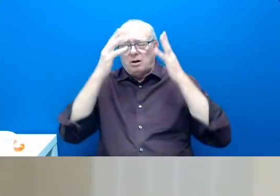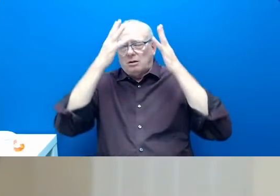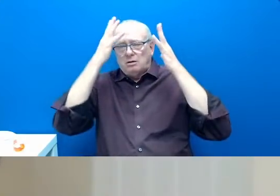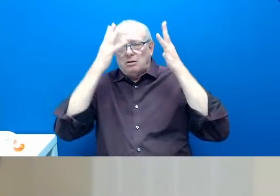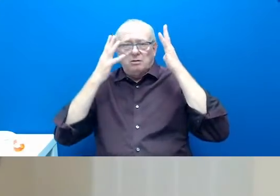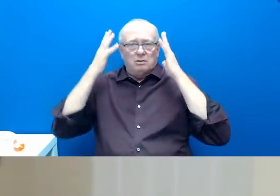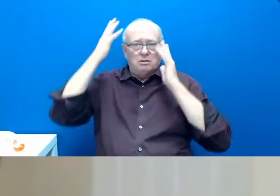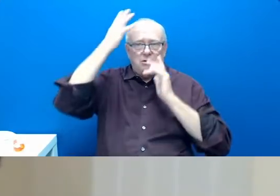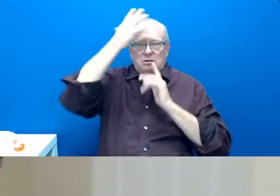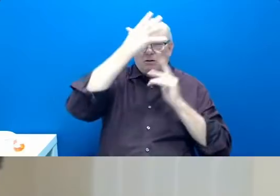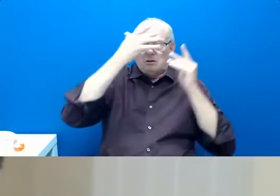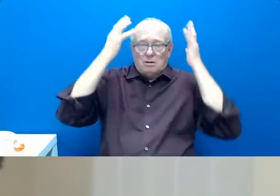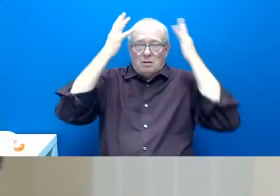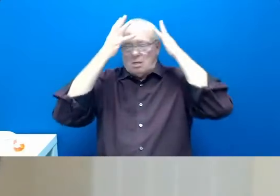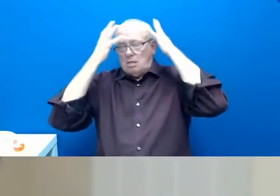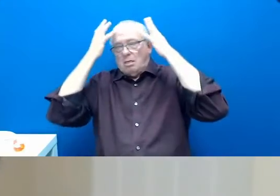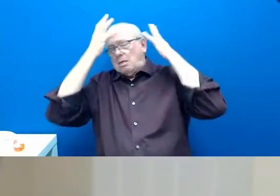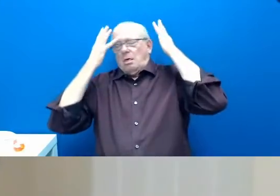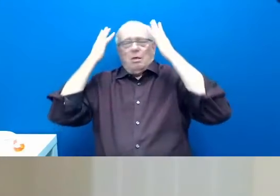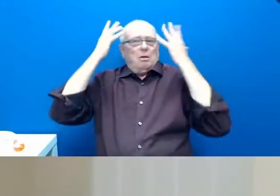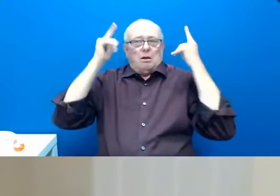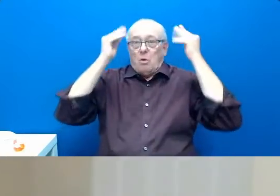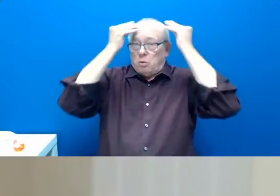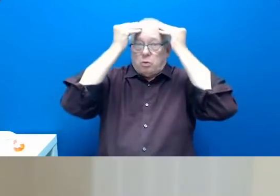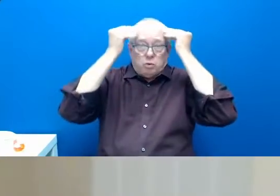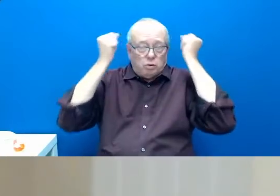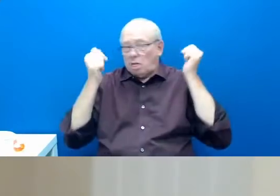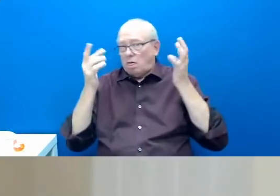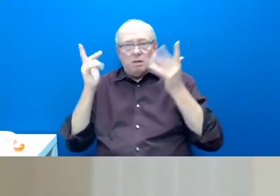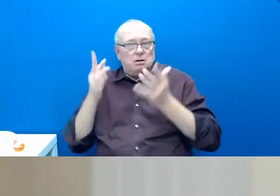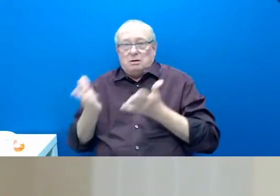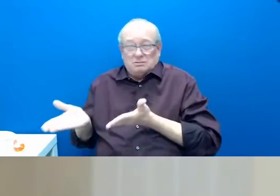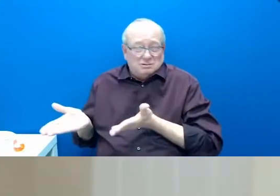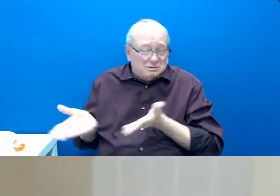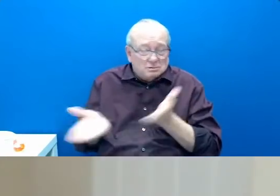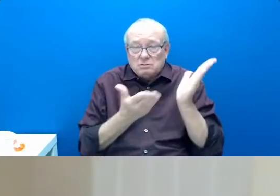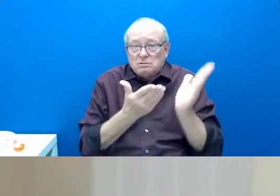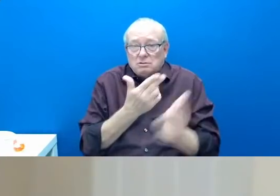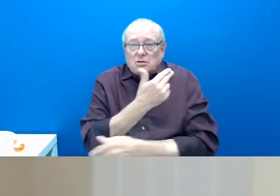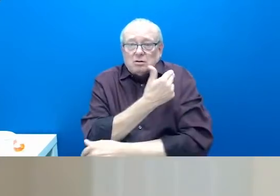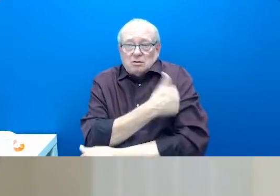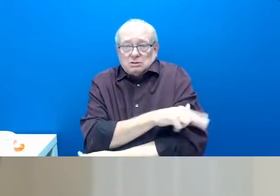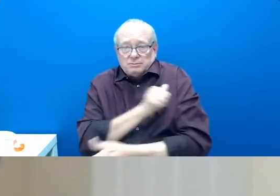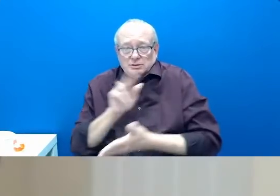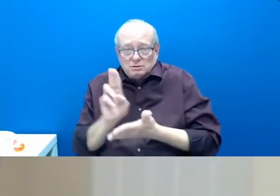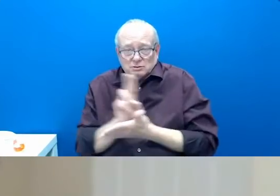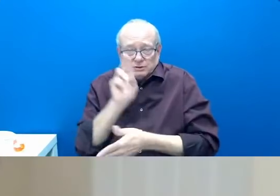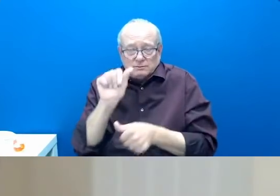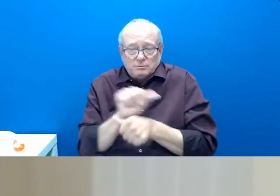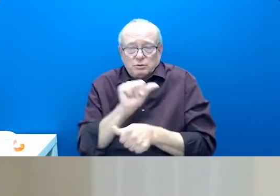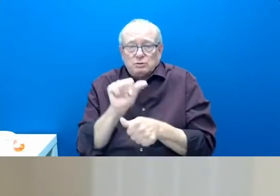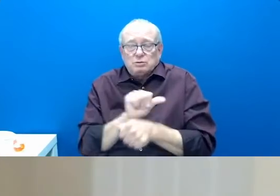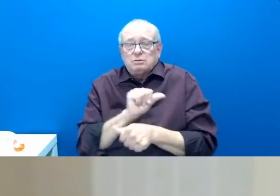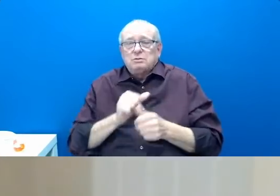to the university hospital. Unfortunately, because of the ongoing situation,